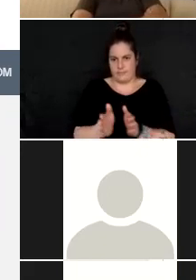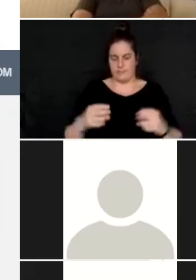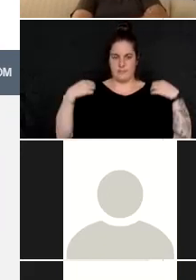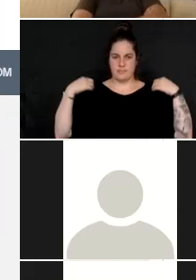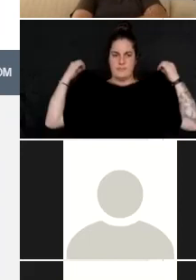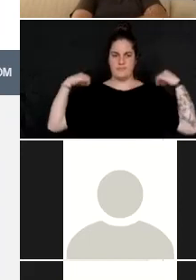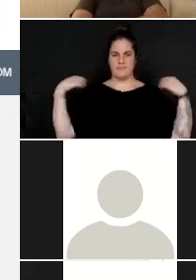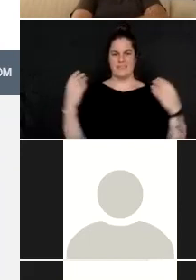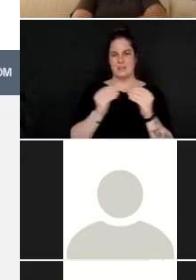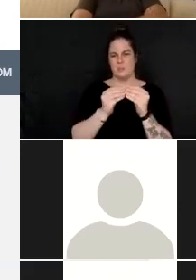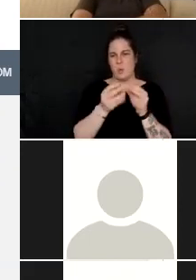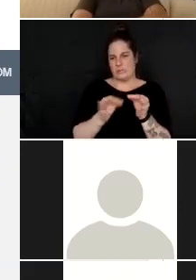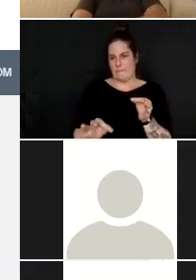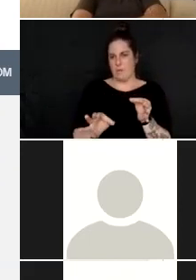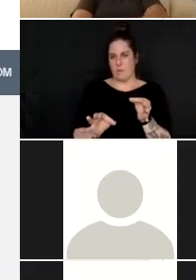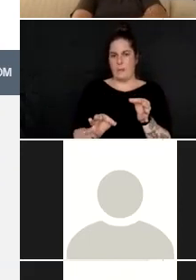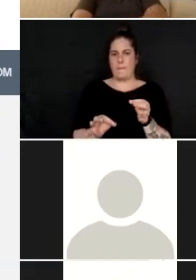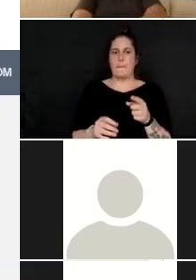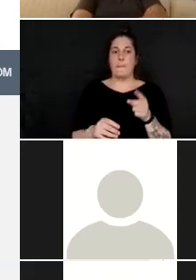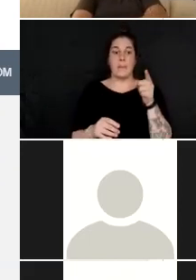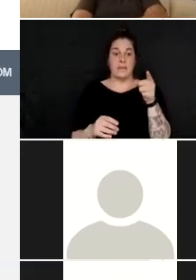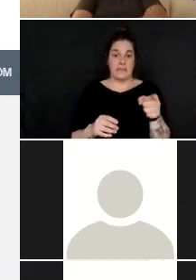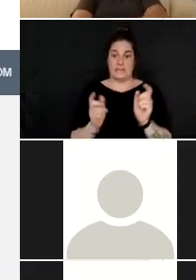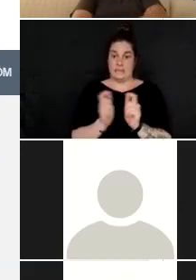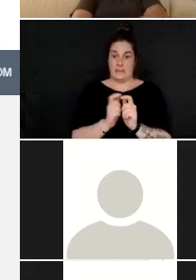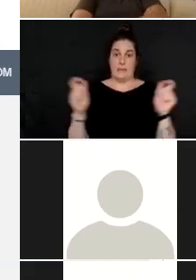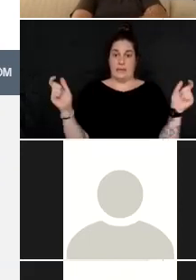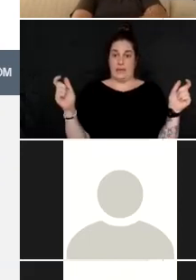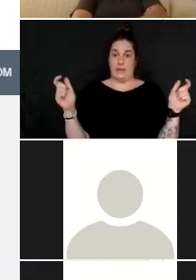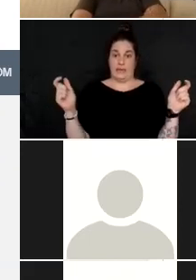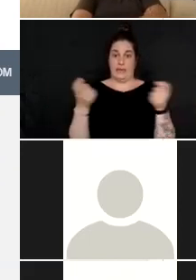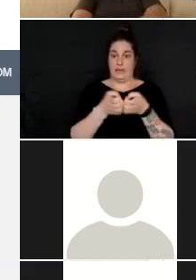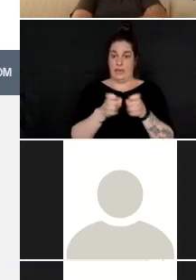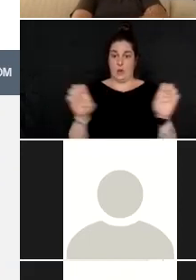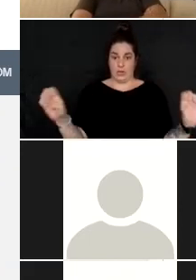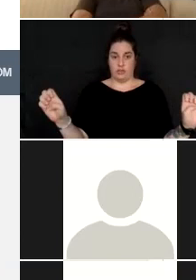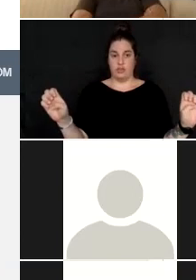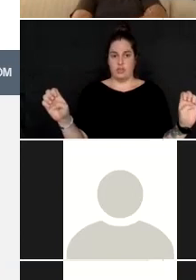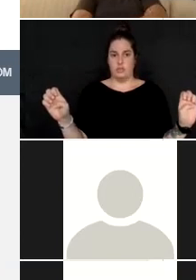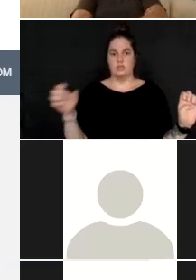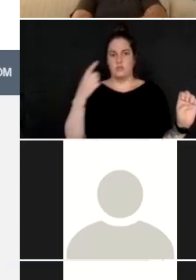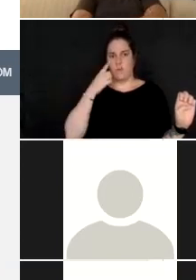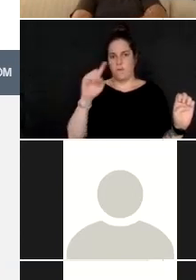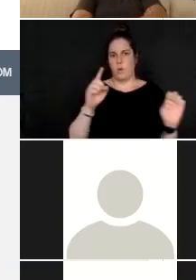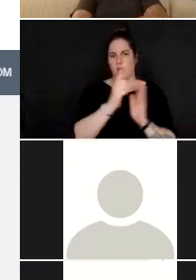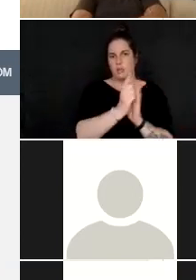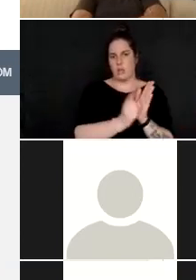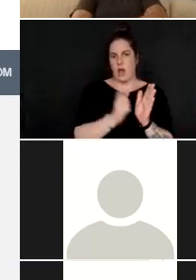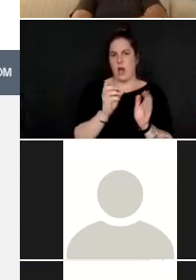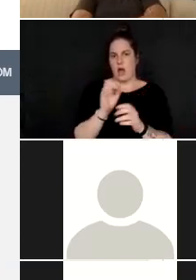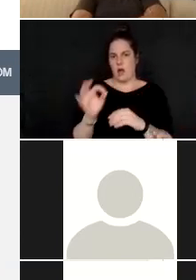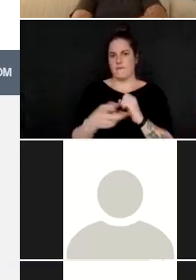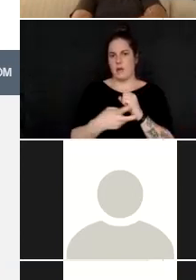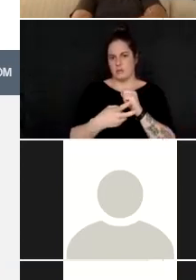Okay. And so this is the broadest statement of the law of conservation of energy, because they're